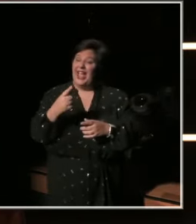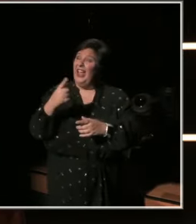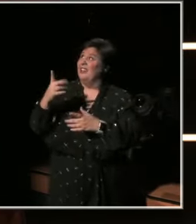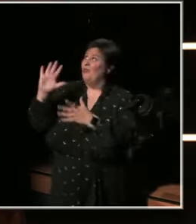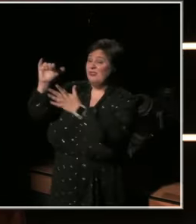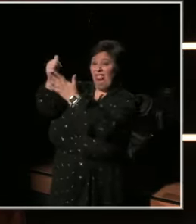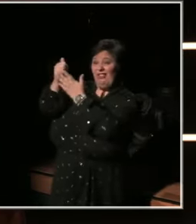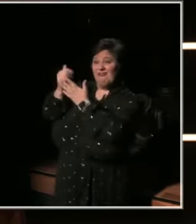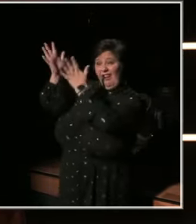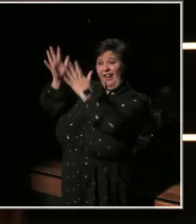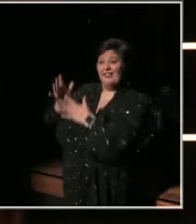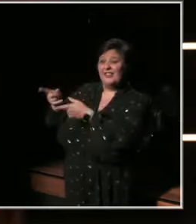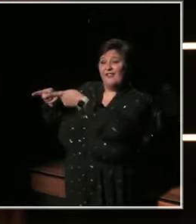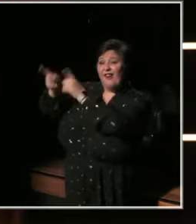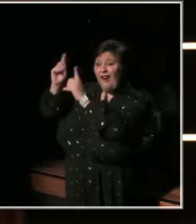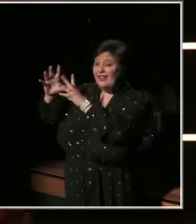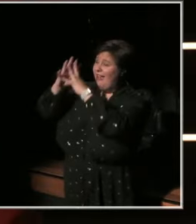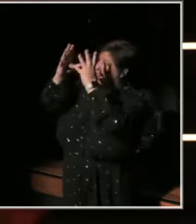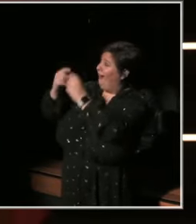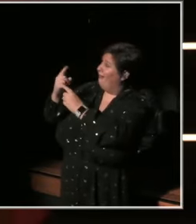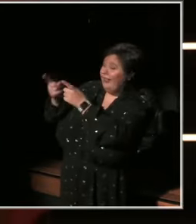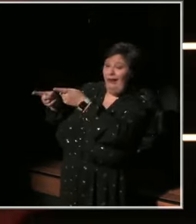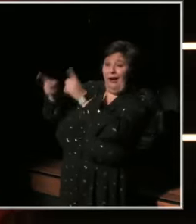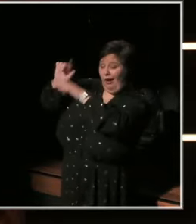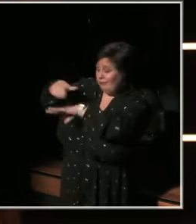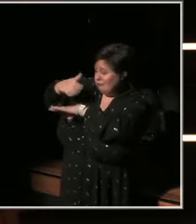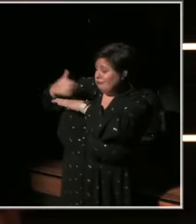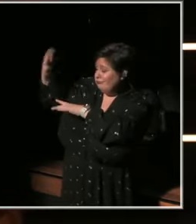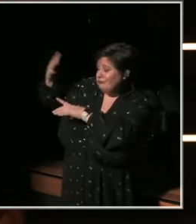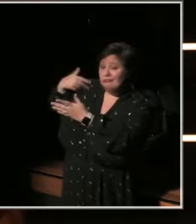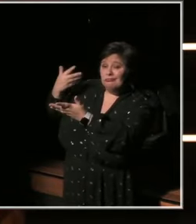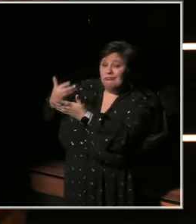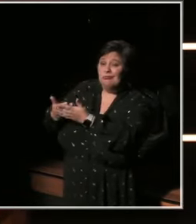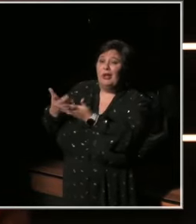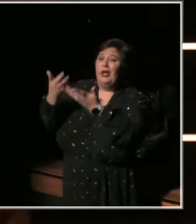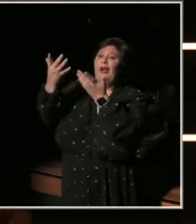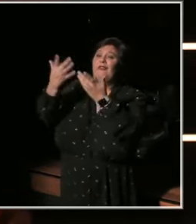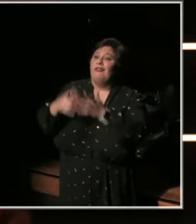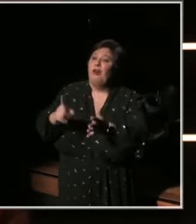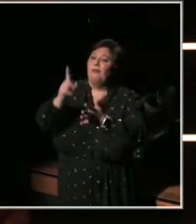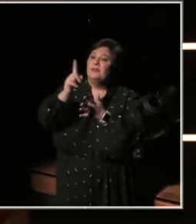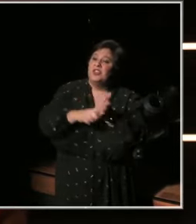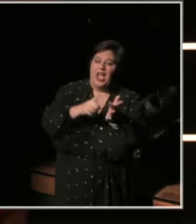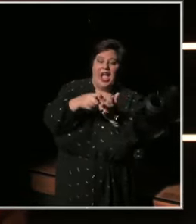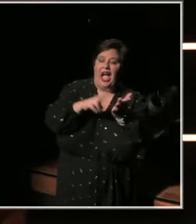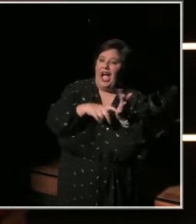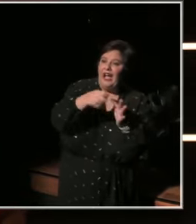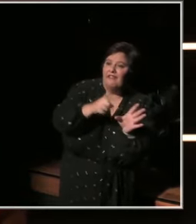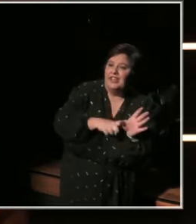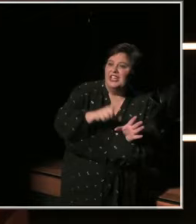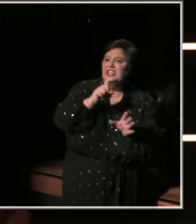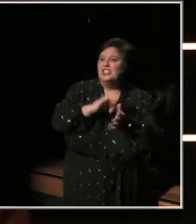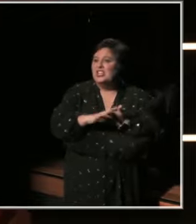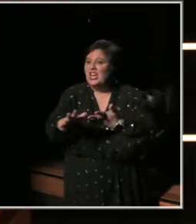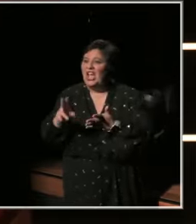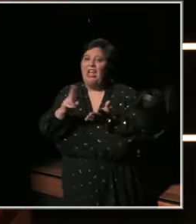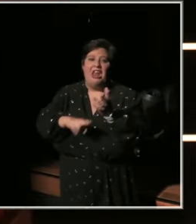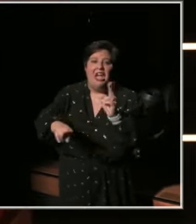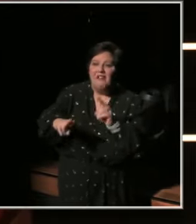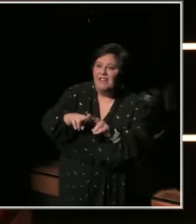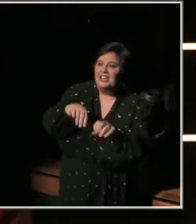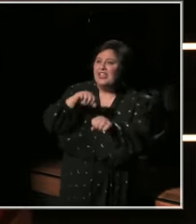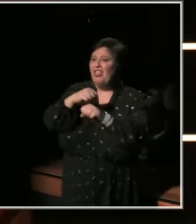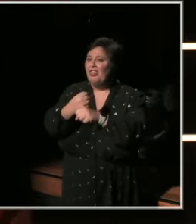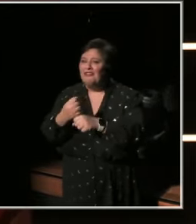grace of God and everything that God put around us, from J. Ivy to Chike to Netflix to the